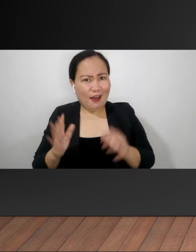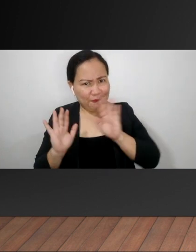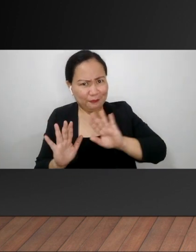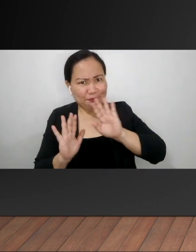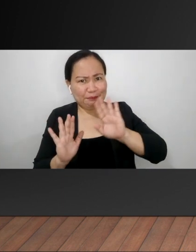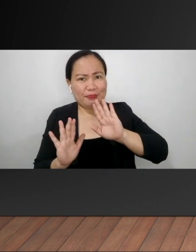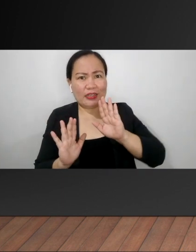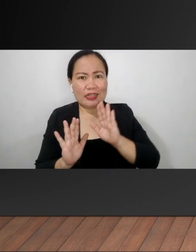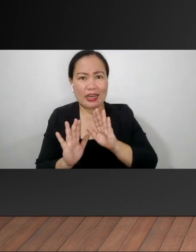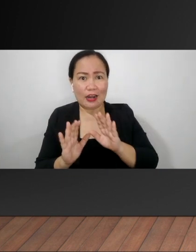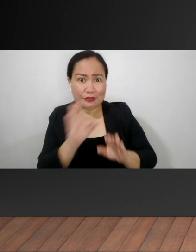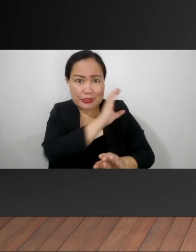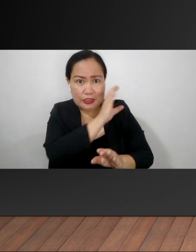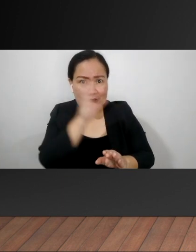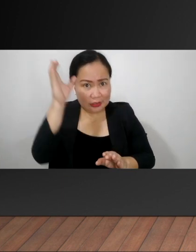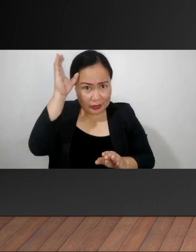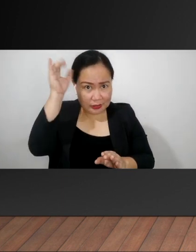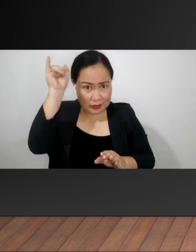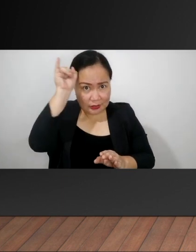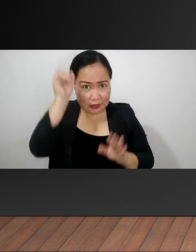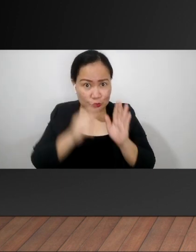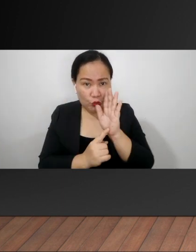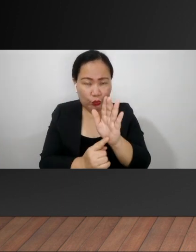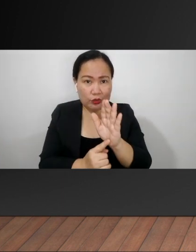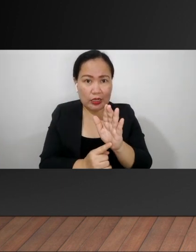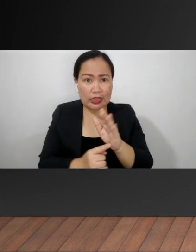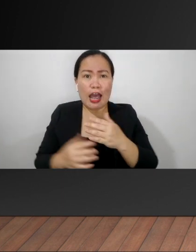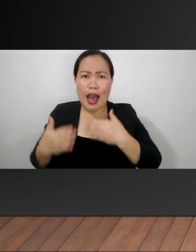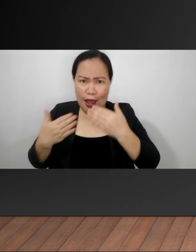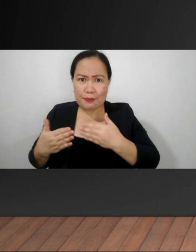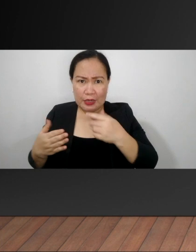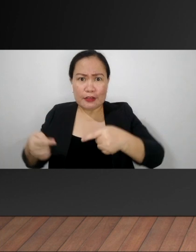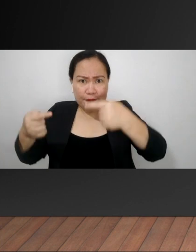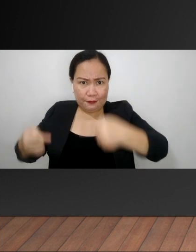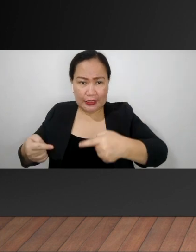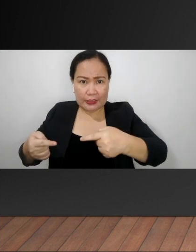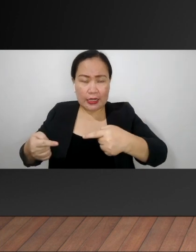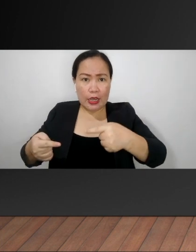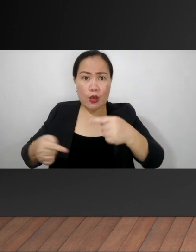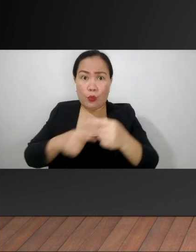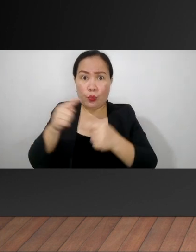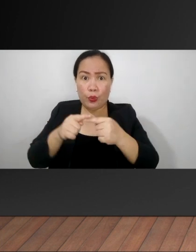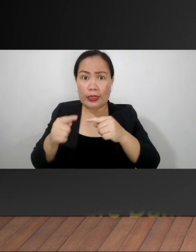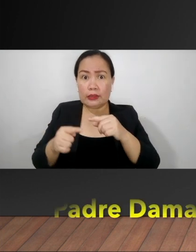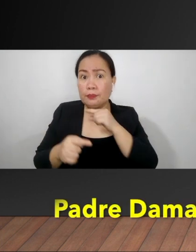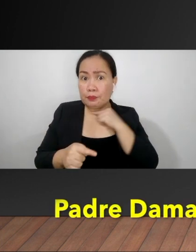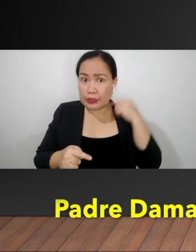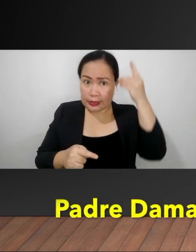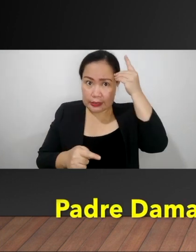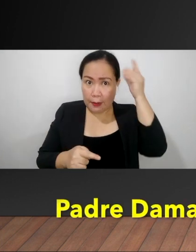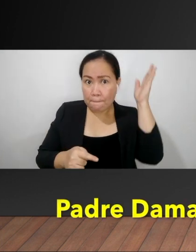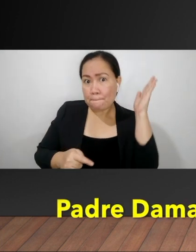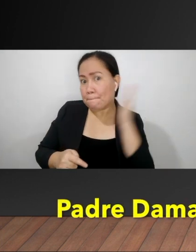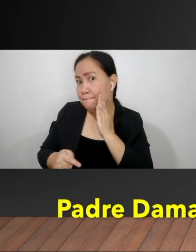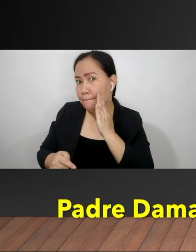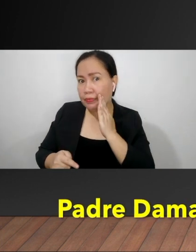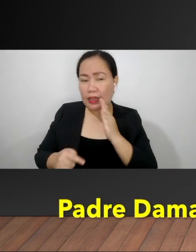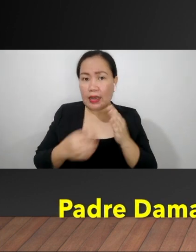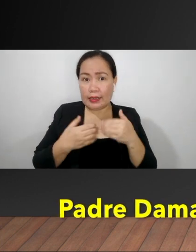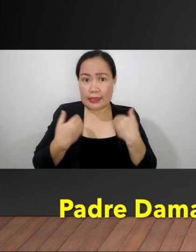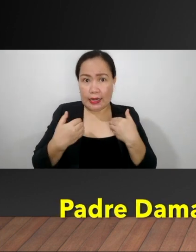courage shown by Ibarra. They were happy and retaliated when the priest slapped a young Manila